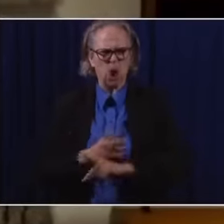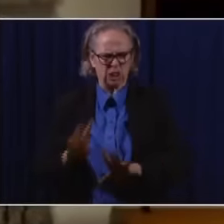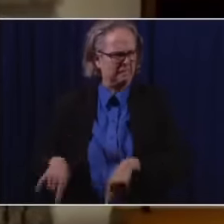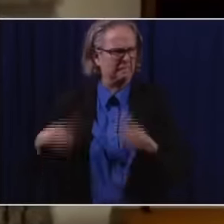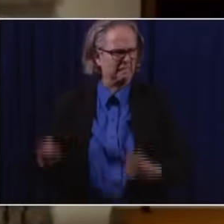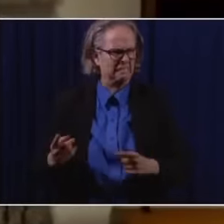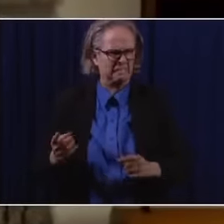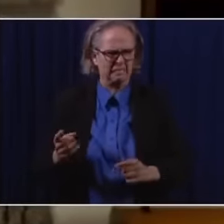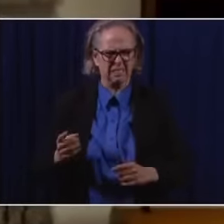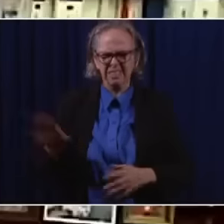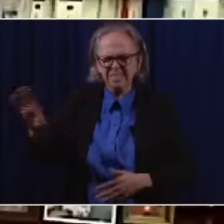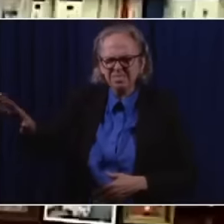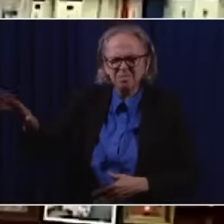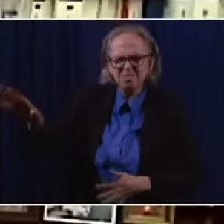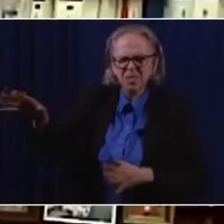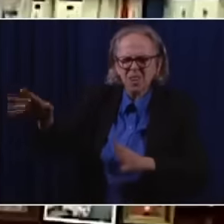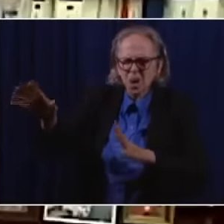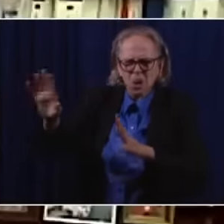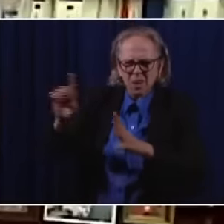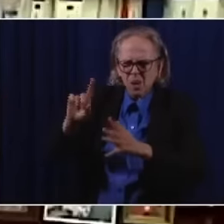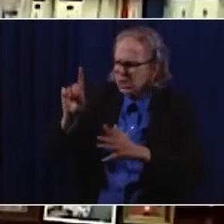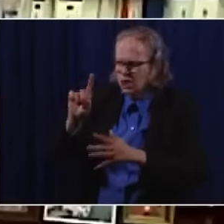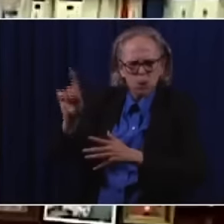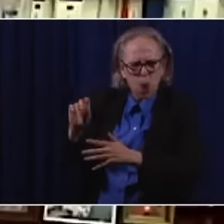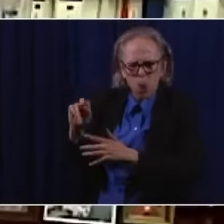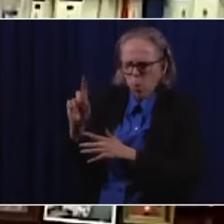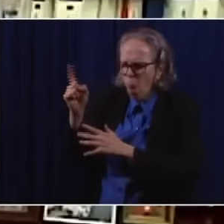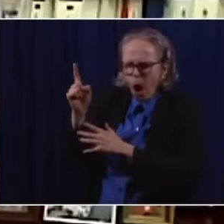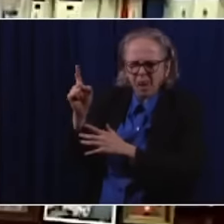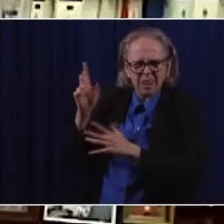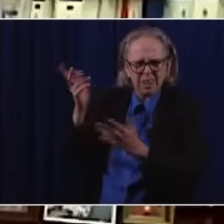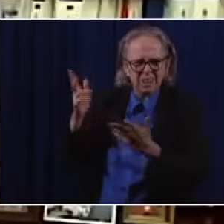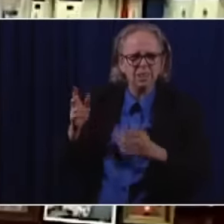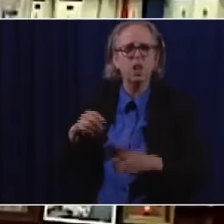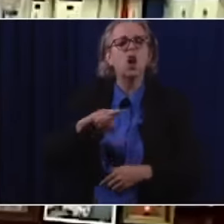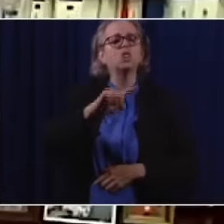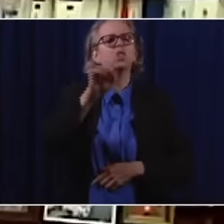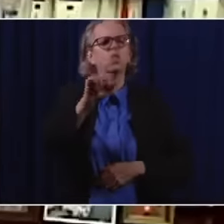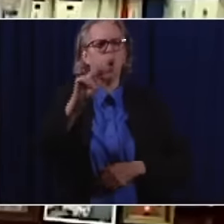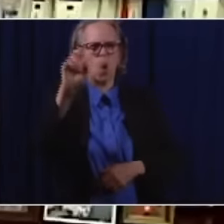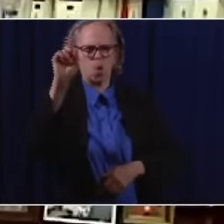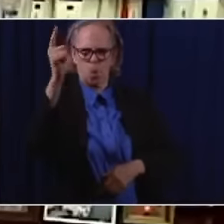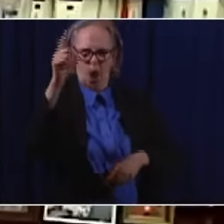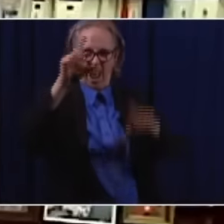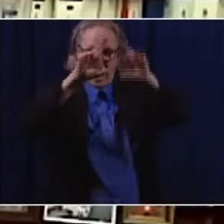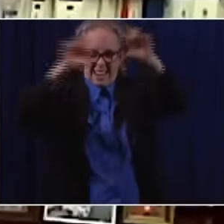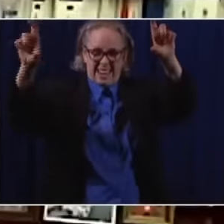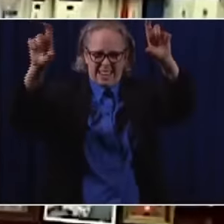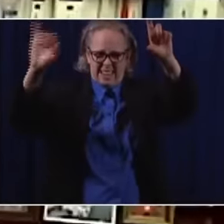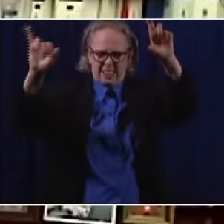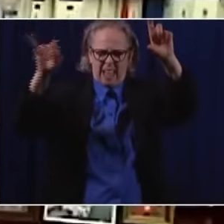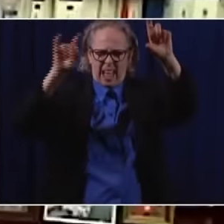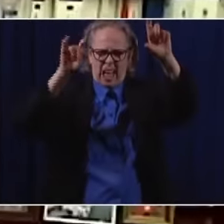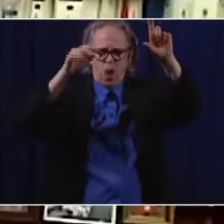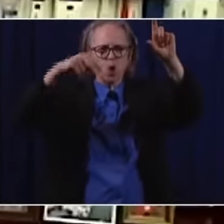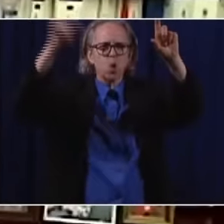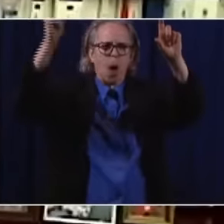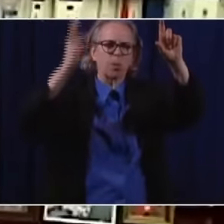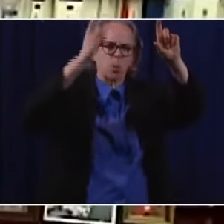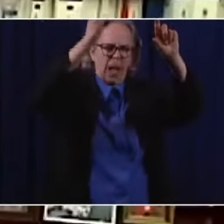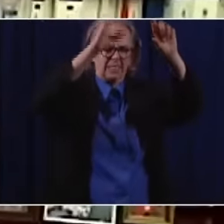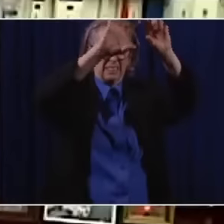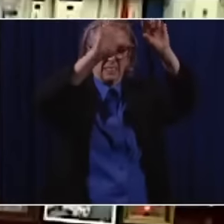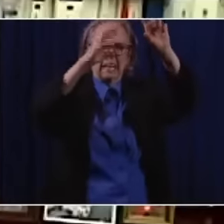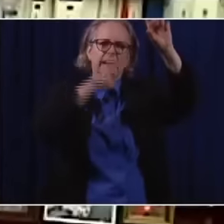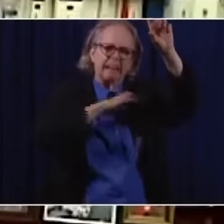3 zones are. Happy to. Zone 1 spreads from the northern west part of the state through Cleveland, Youngstown,